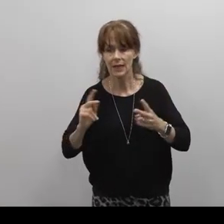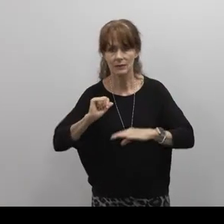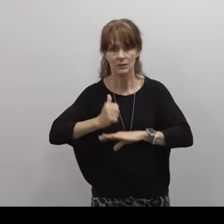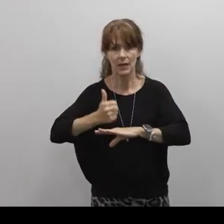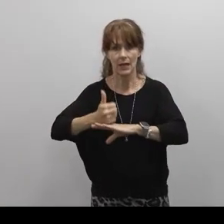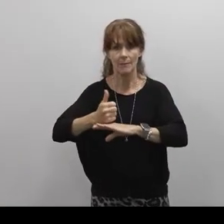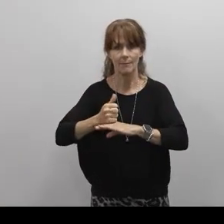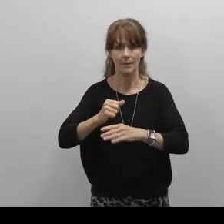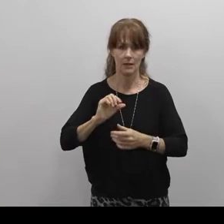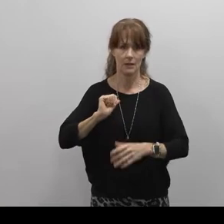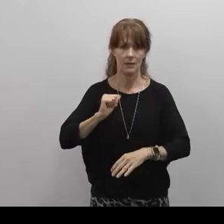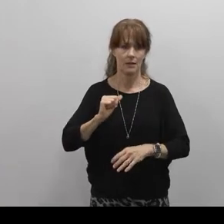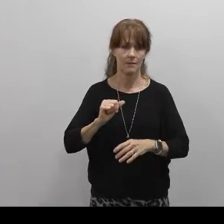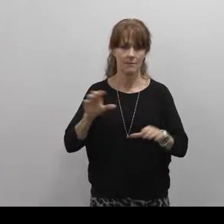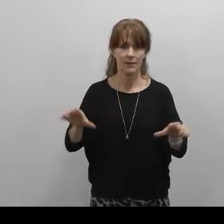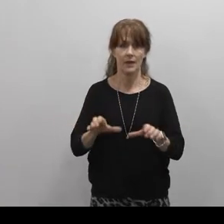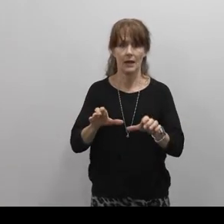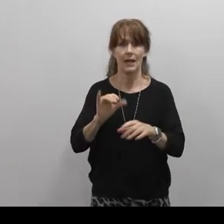plan.